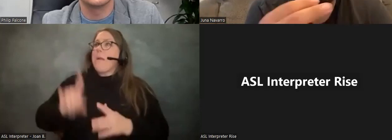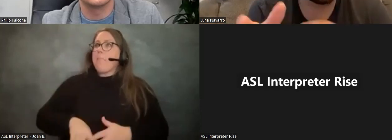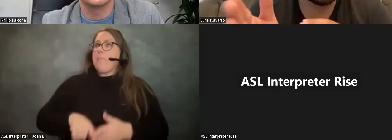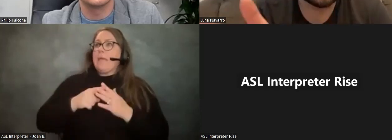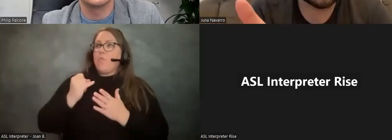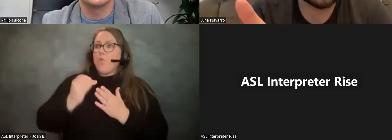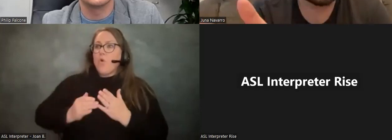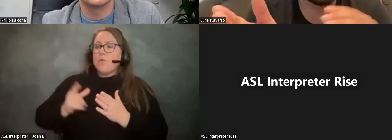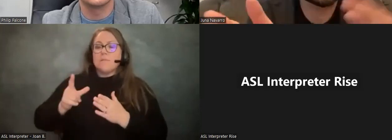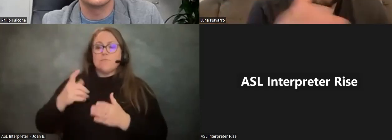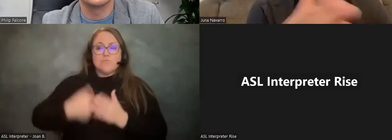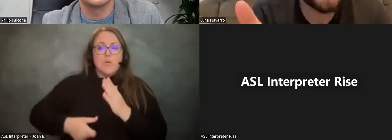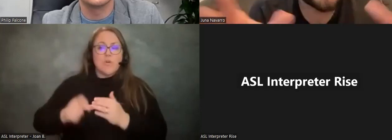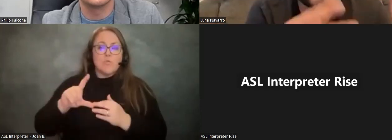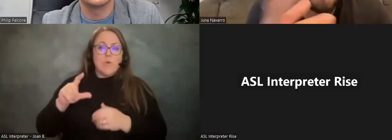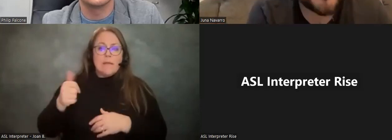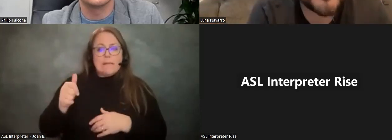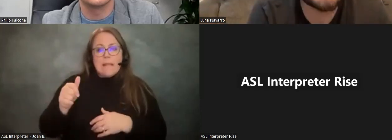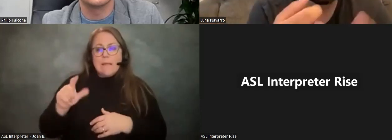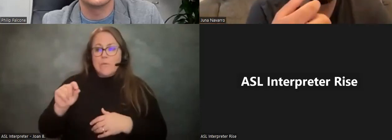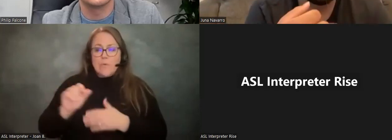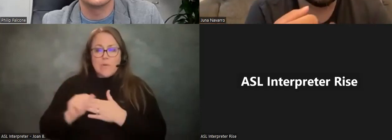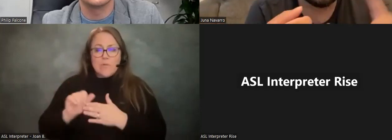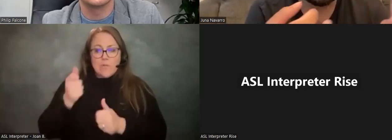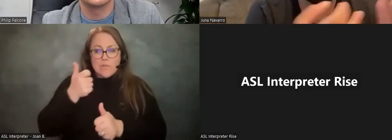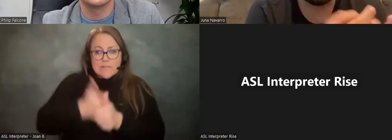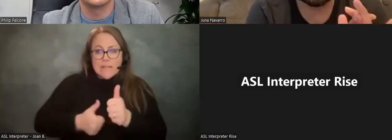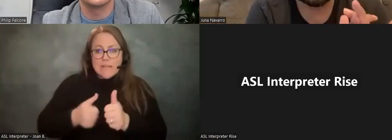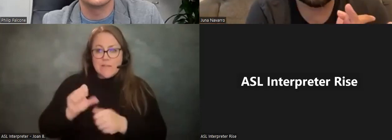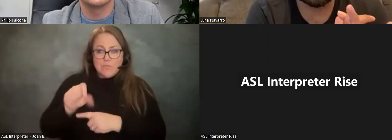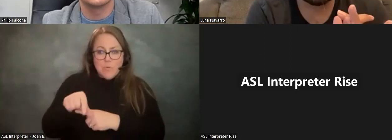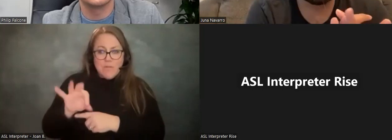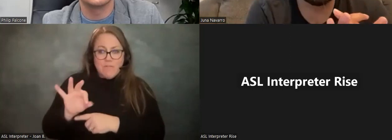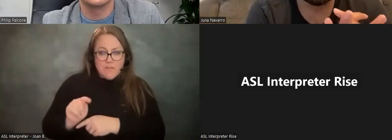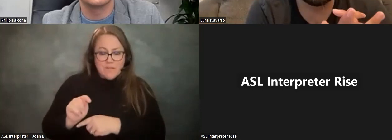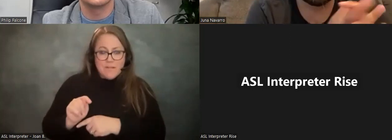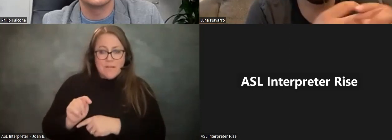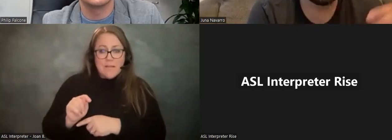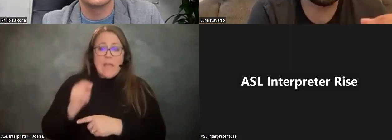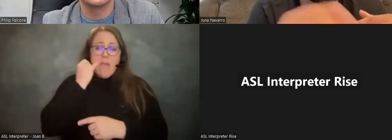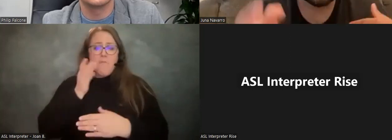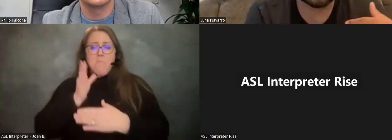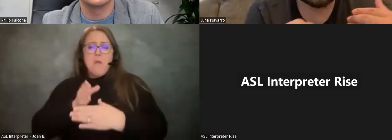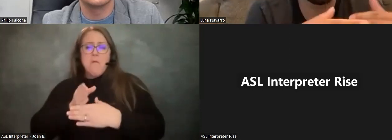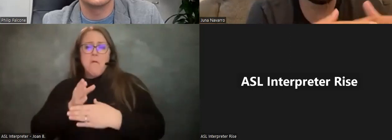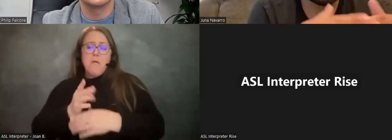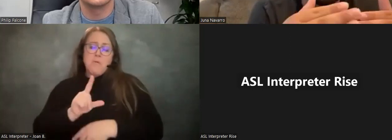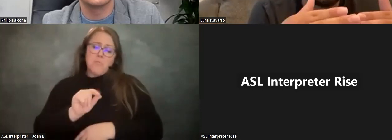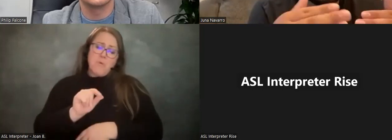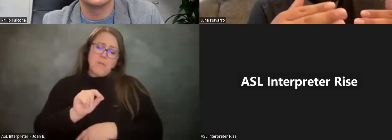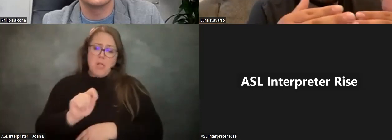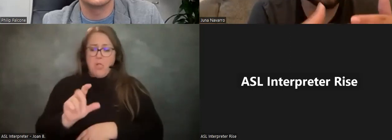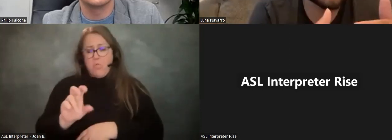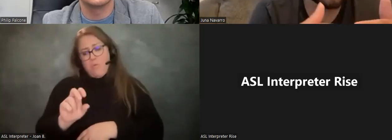do $20, $10 to $20 per square foot. Then middle grade artists do 20 to 30,